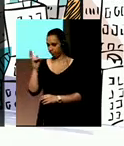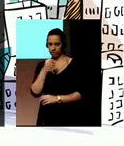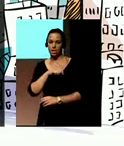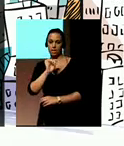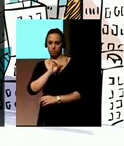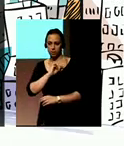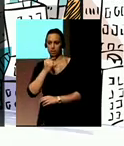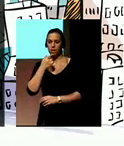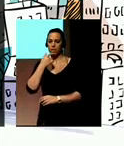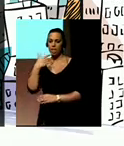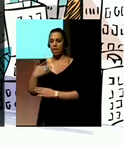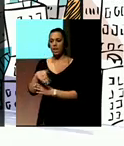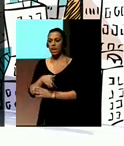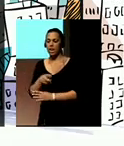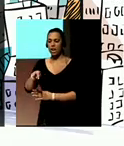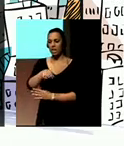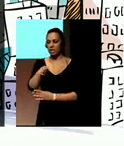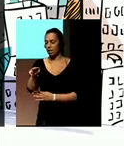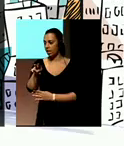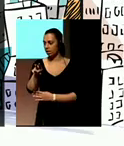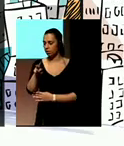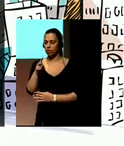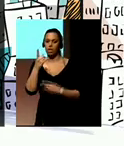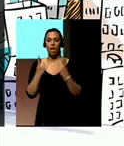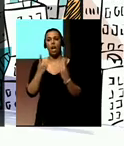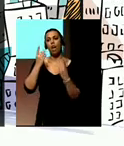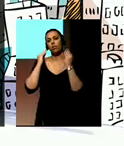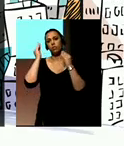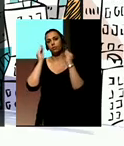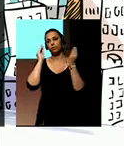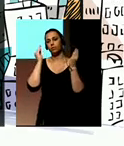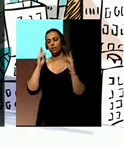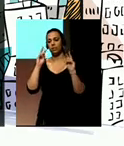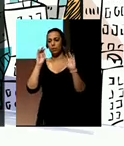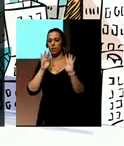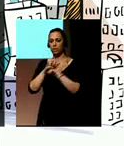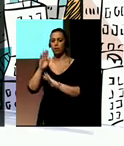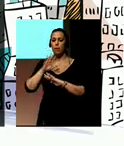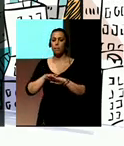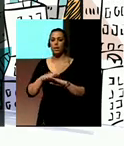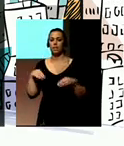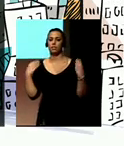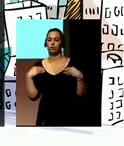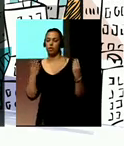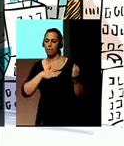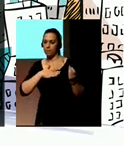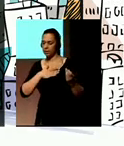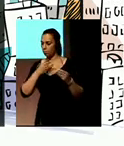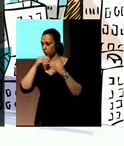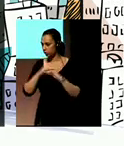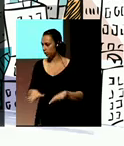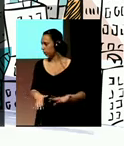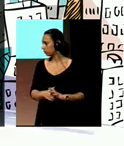Jiménez Martín with the urban space accessibility in historical settings.